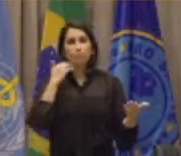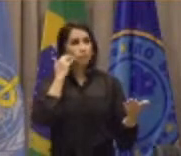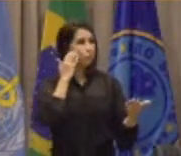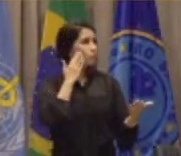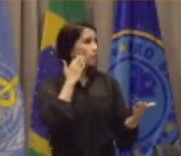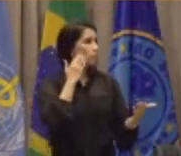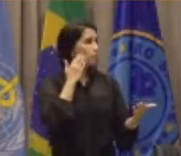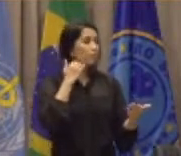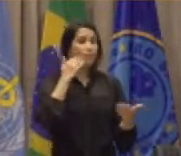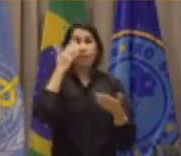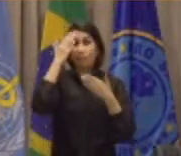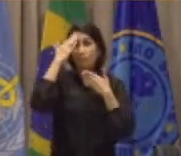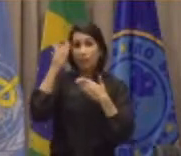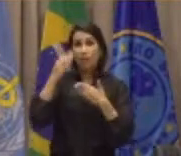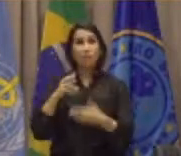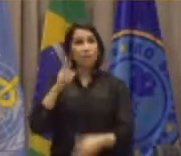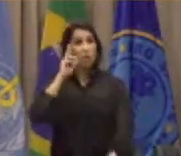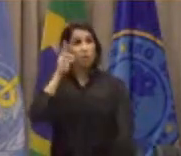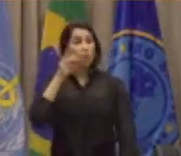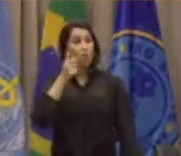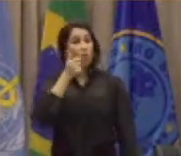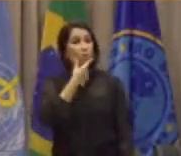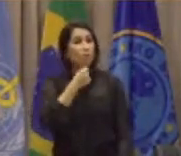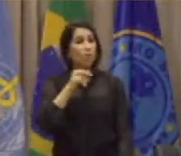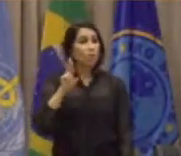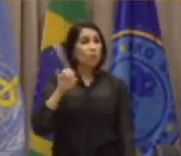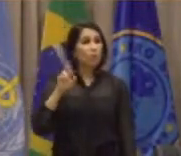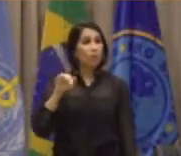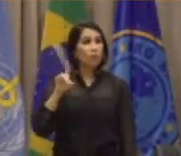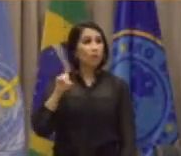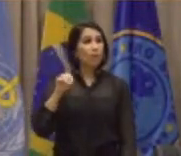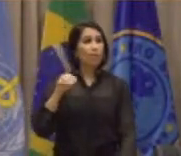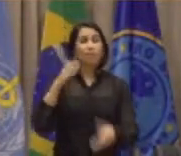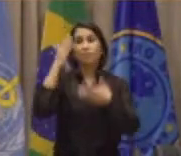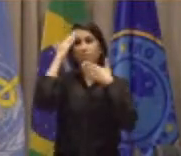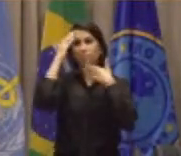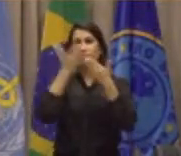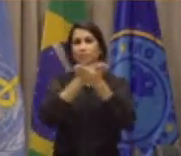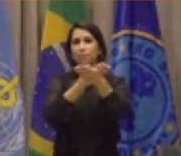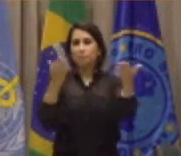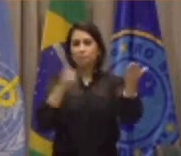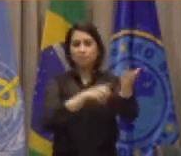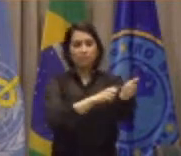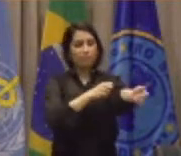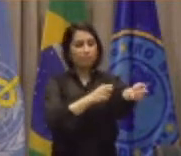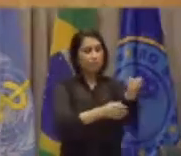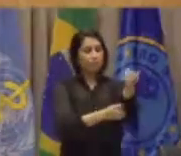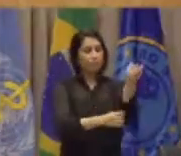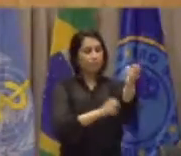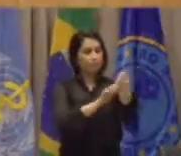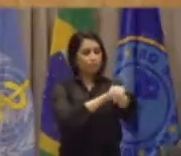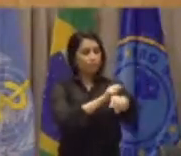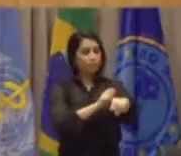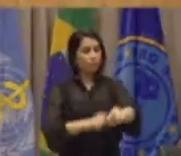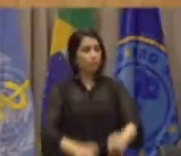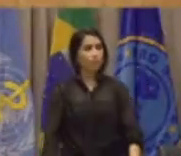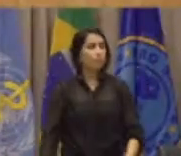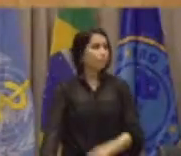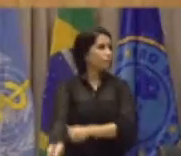So first, I would like to invite Dr. Ricardo. I'd like to thank you everybody